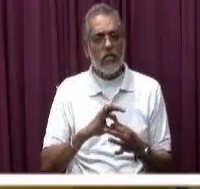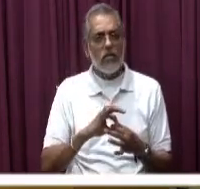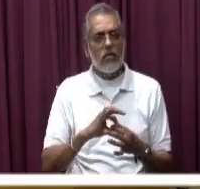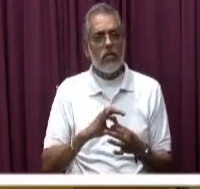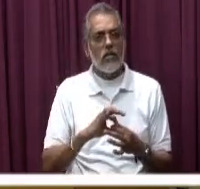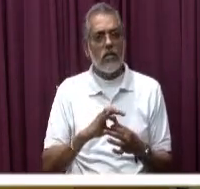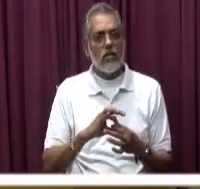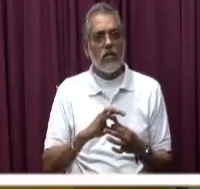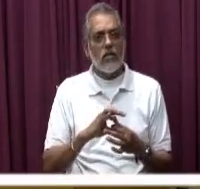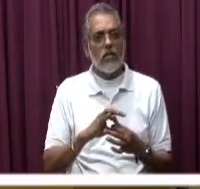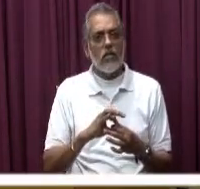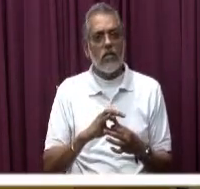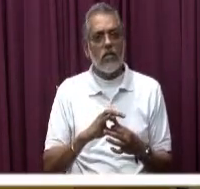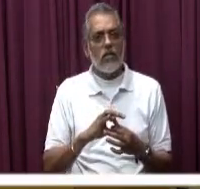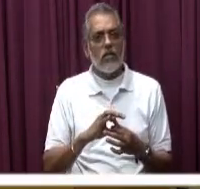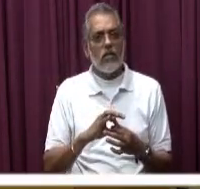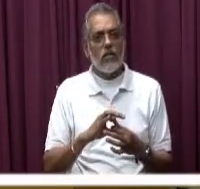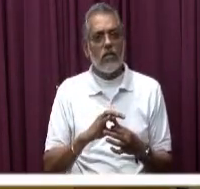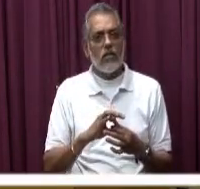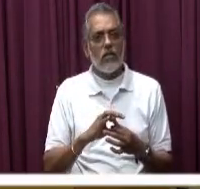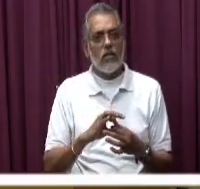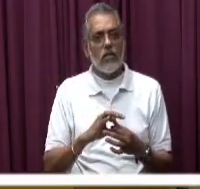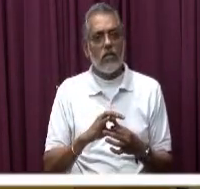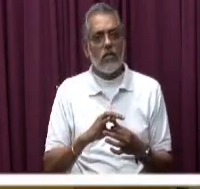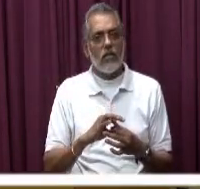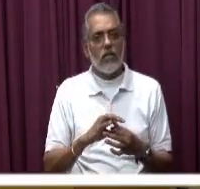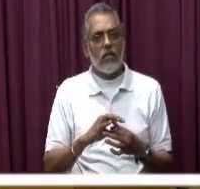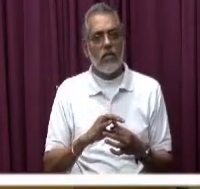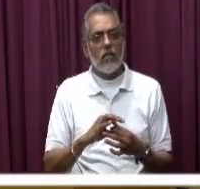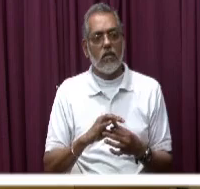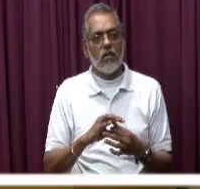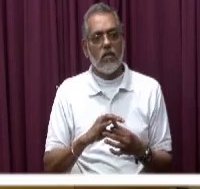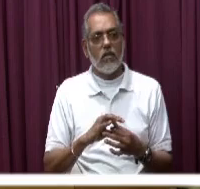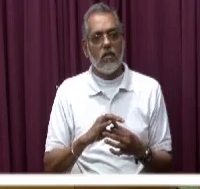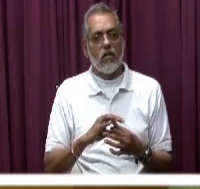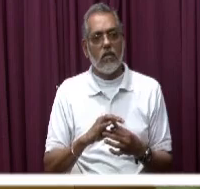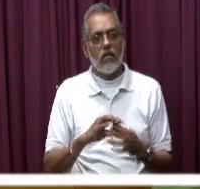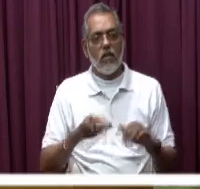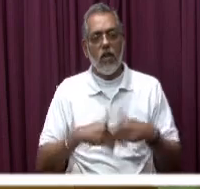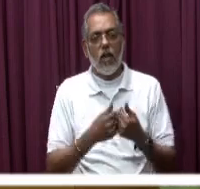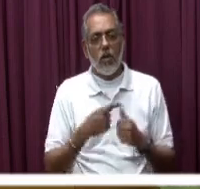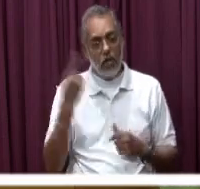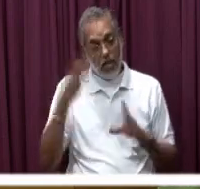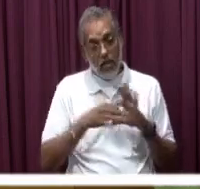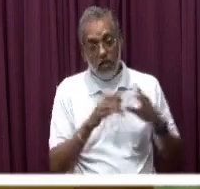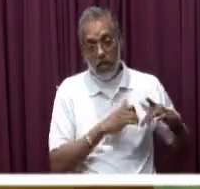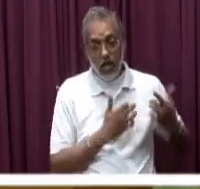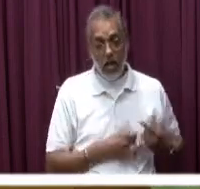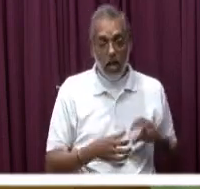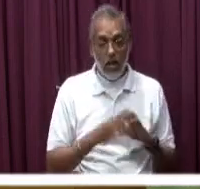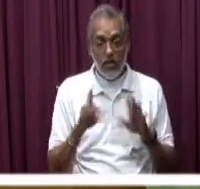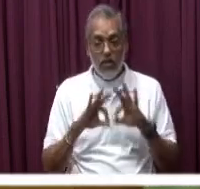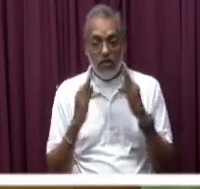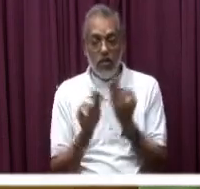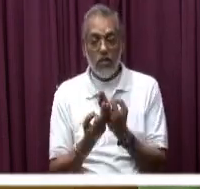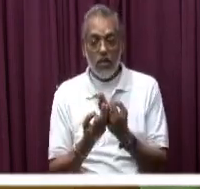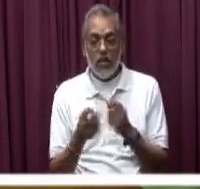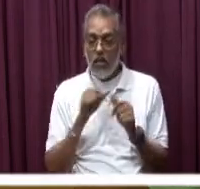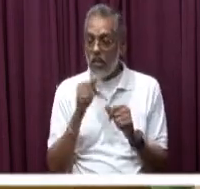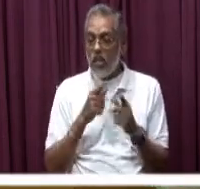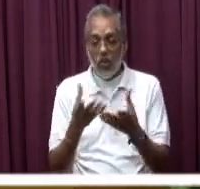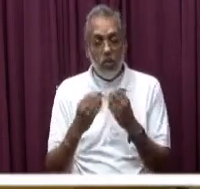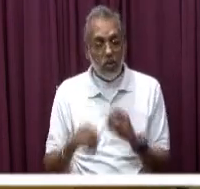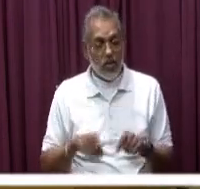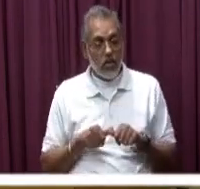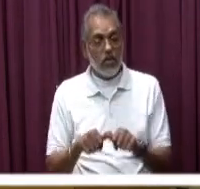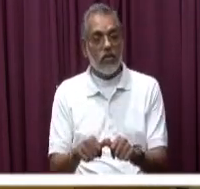the capacity of our young to push back hard is so great. They're expert in pushing back.